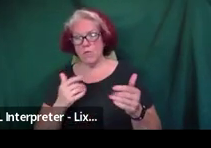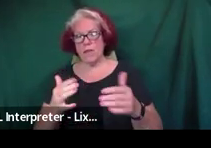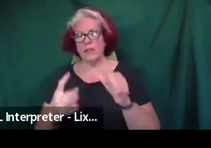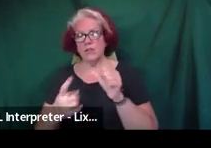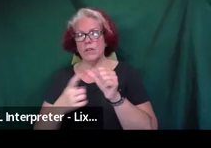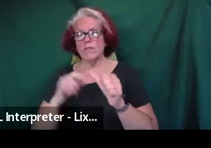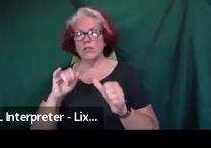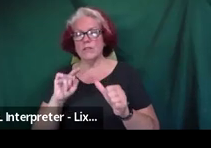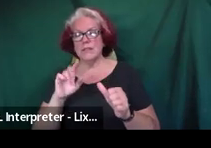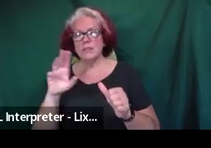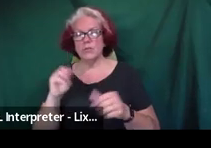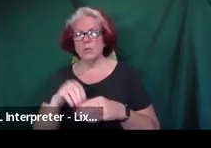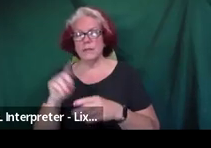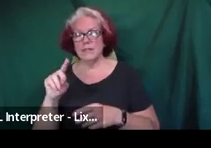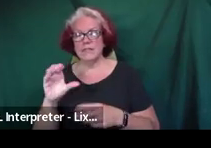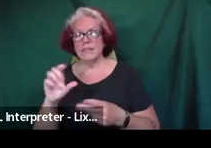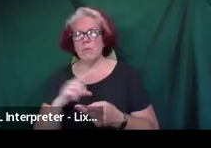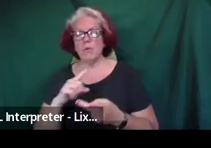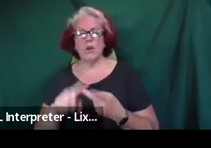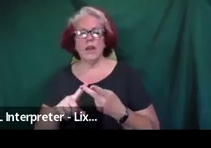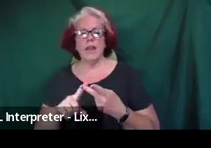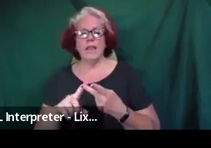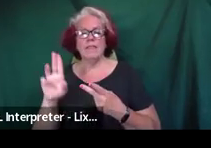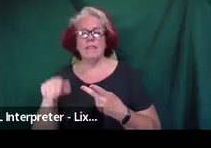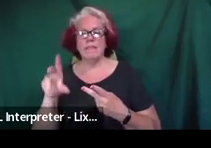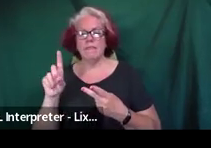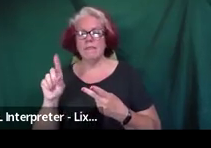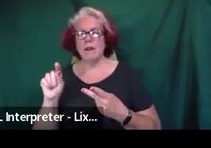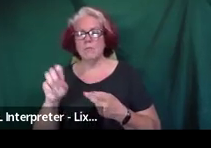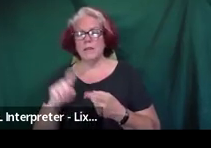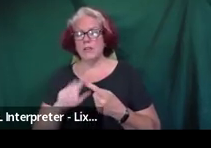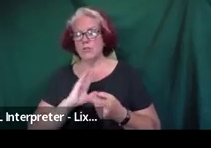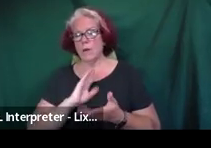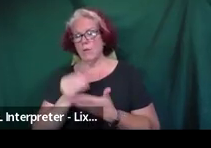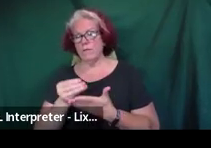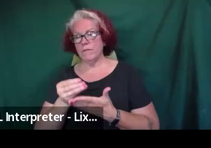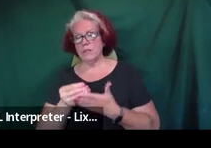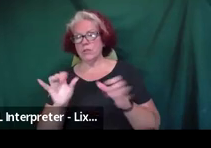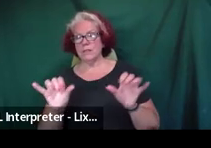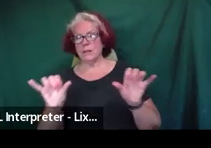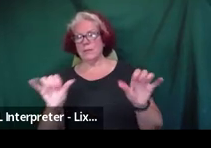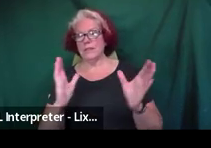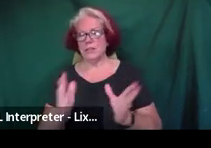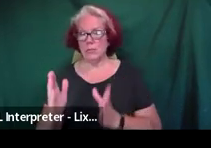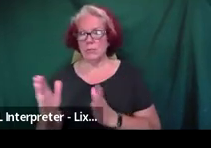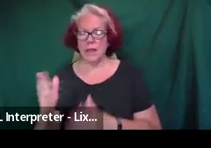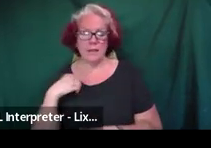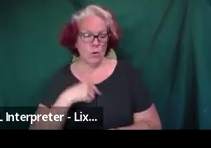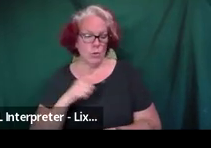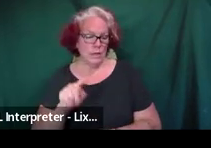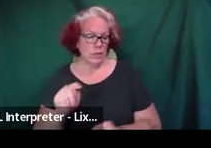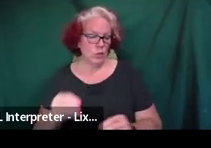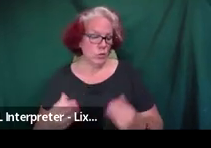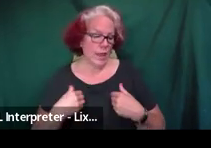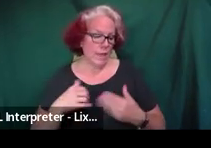in December and also looking at the update to our fiscal stabilization plan that we need to have those